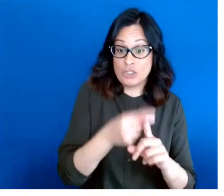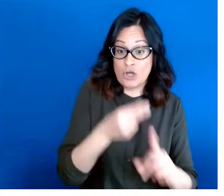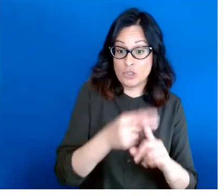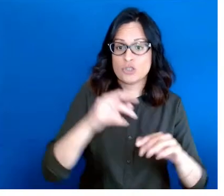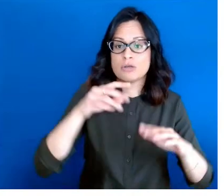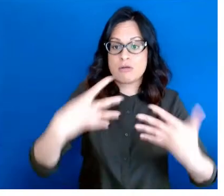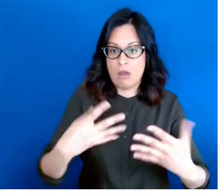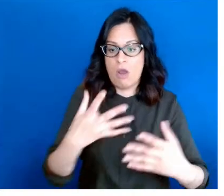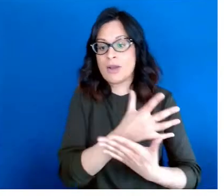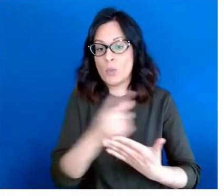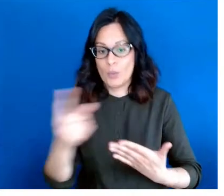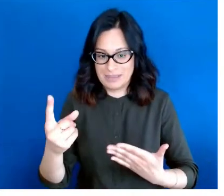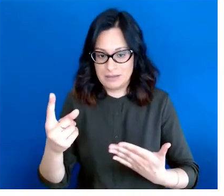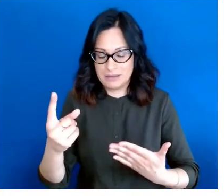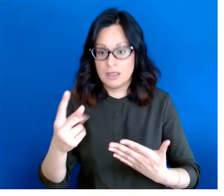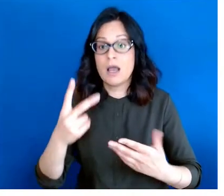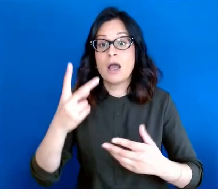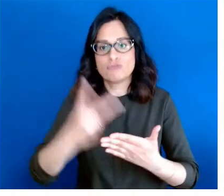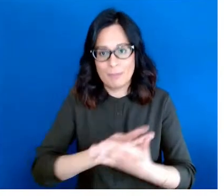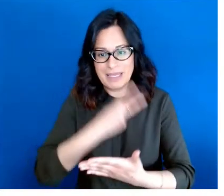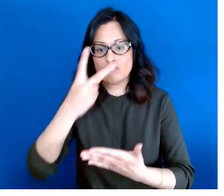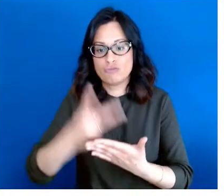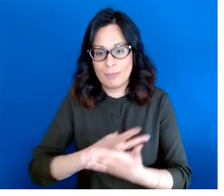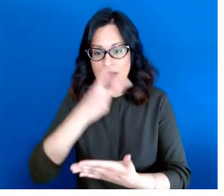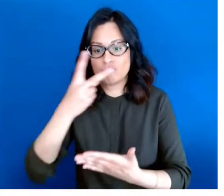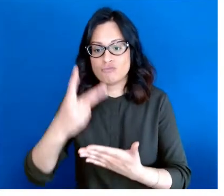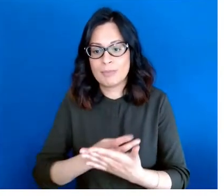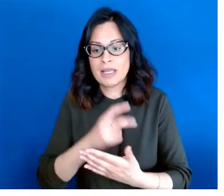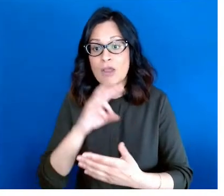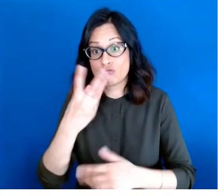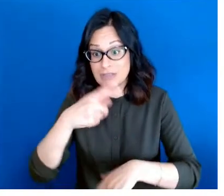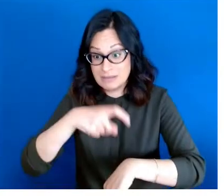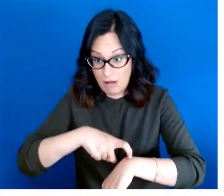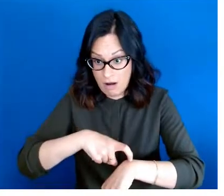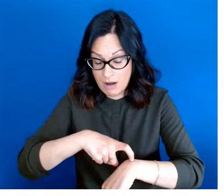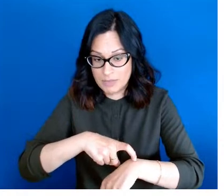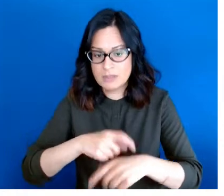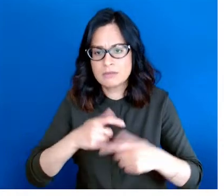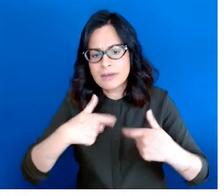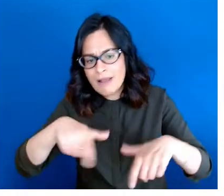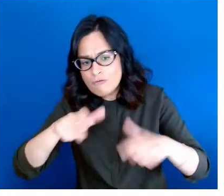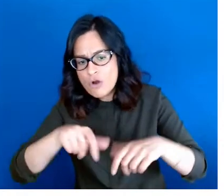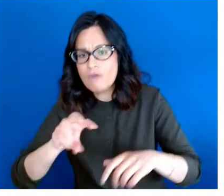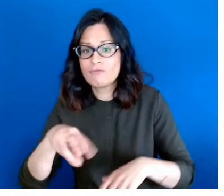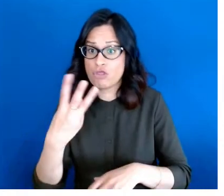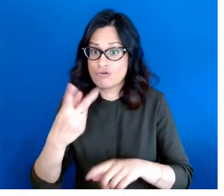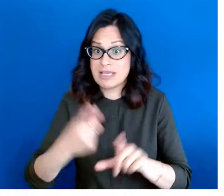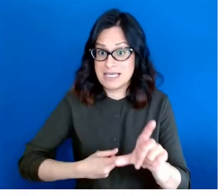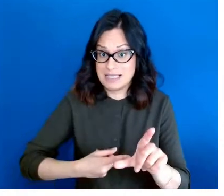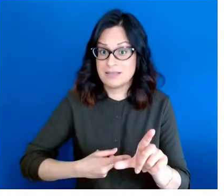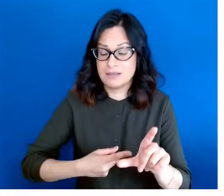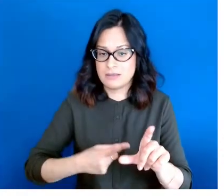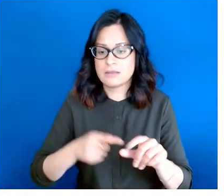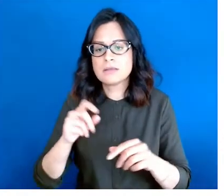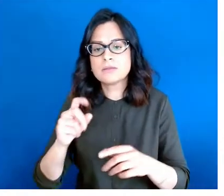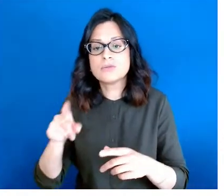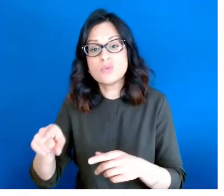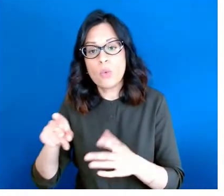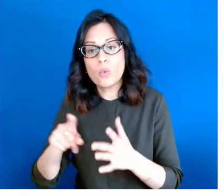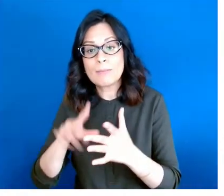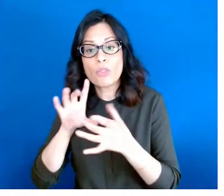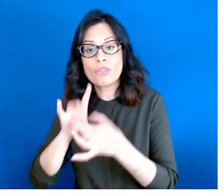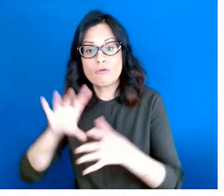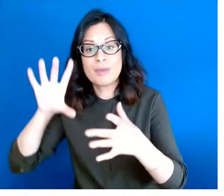years. Sublingual immunotherapy is licensed for grass pollen in the UK, and that's a